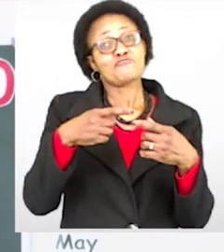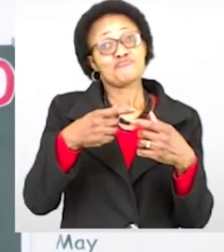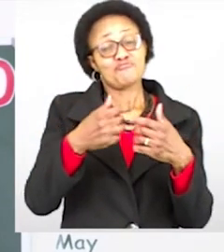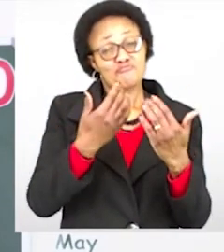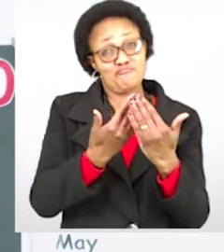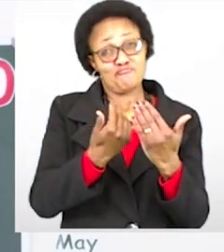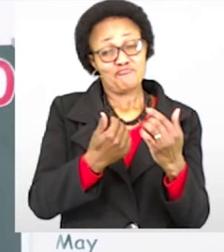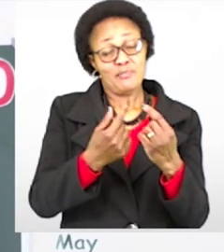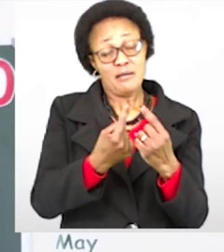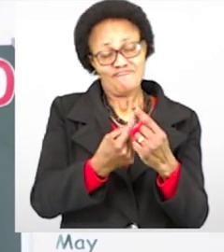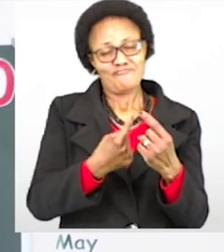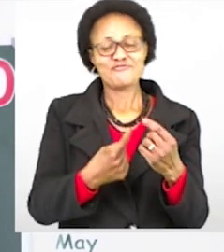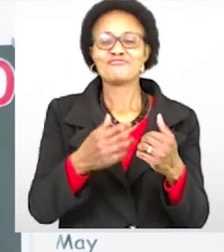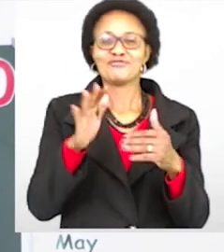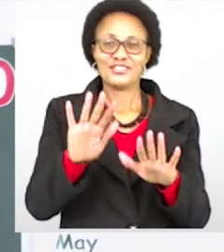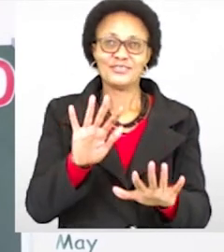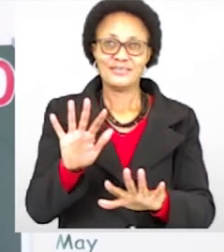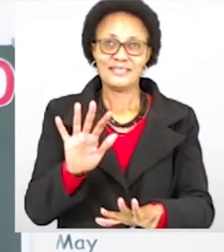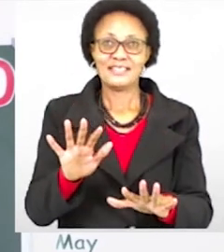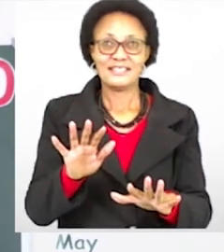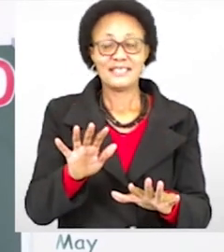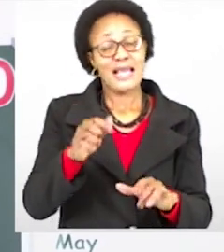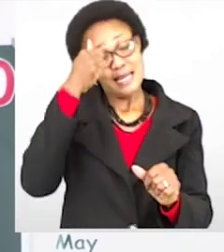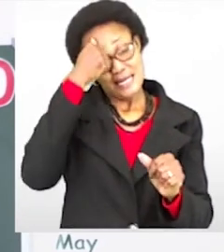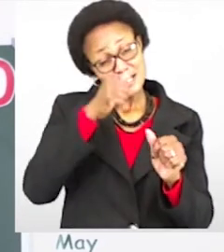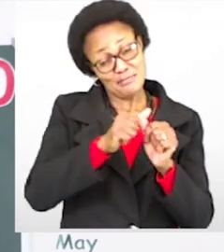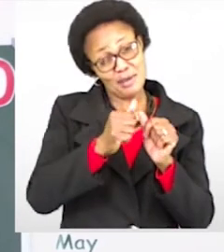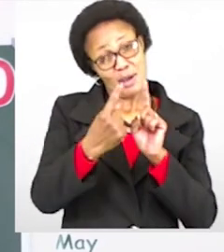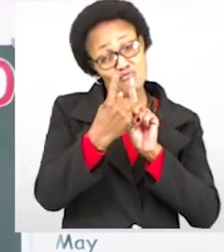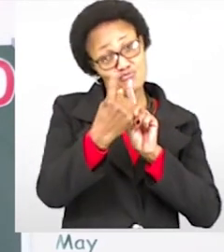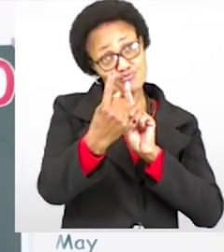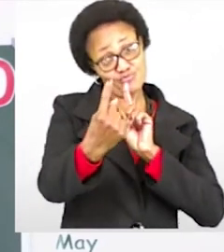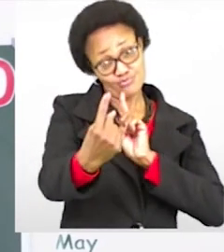anything else. Also, I'd like you to check your social distancing